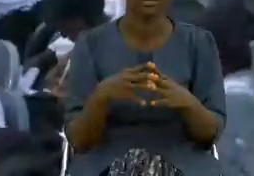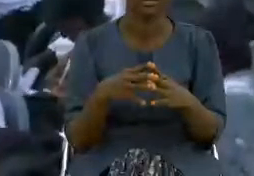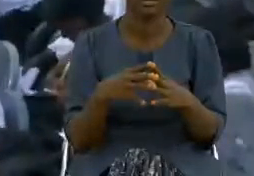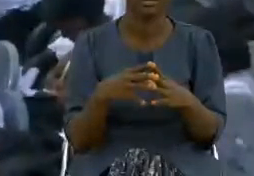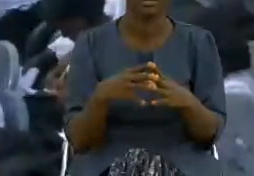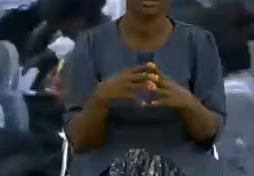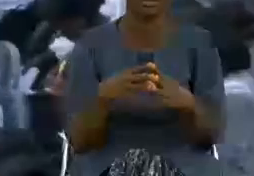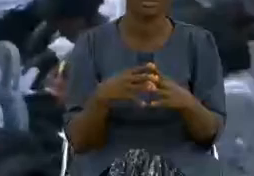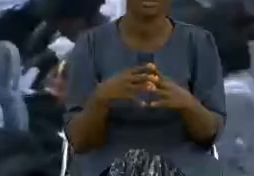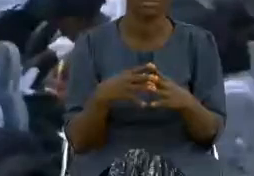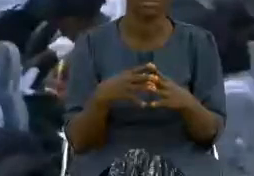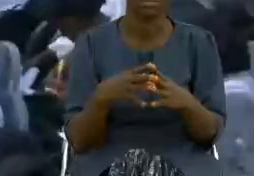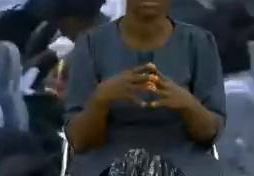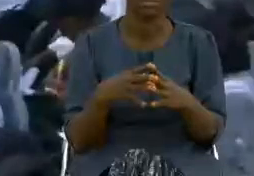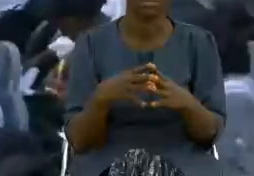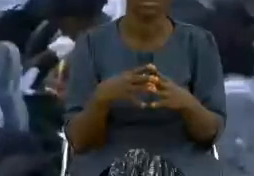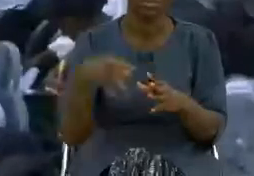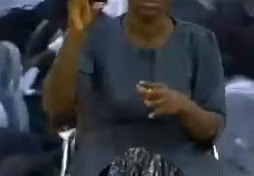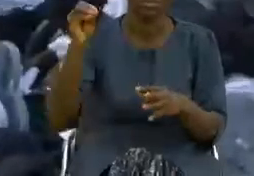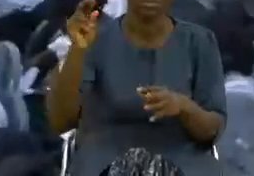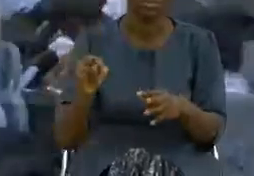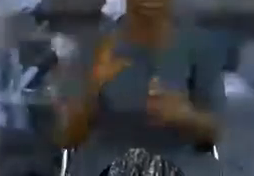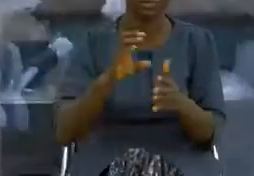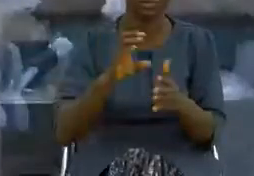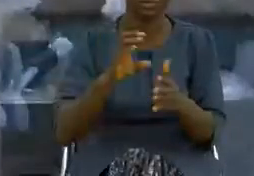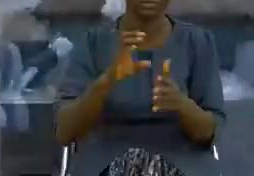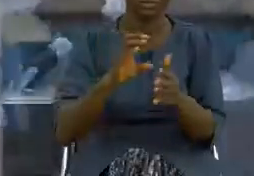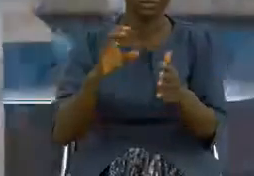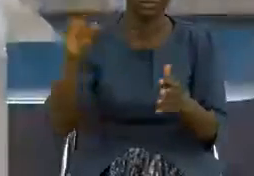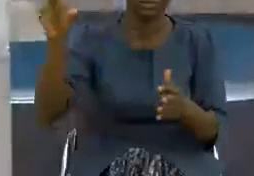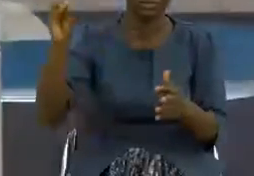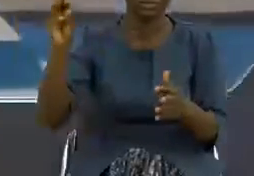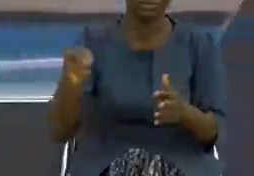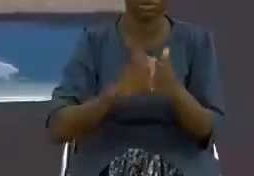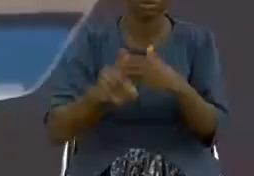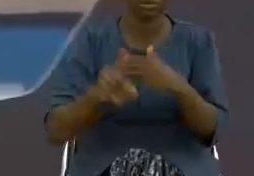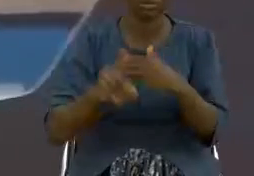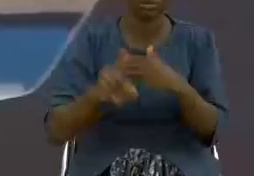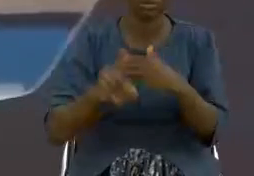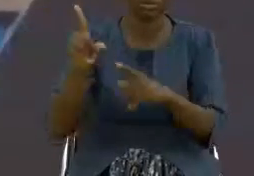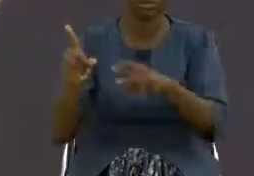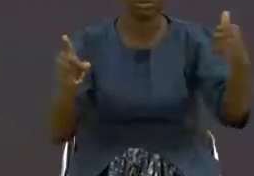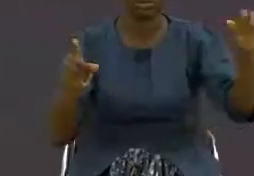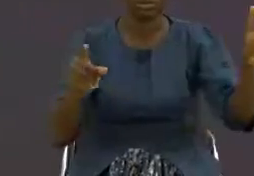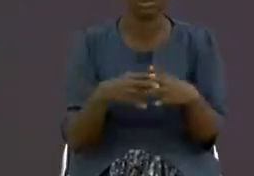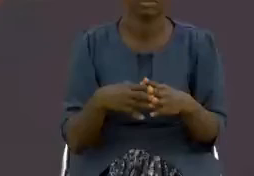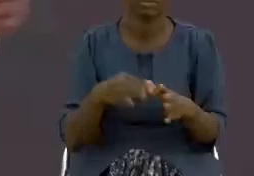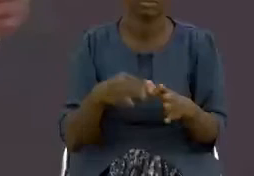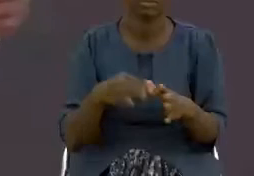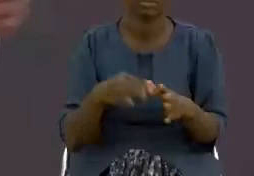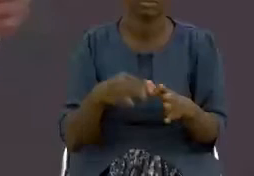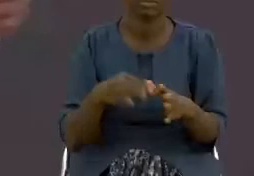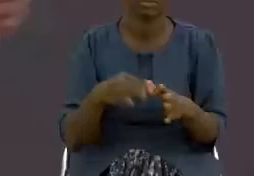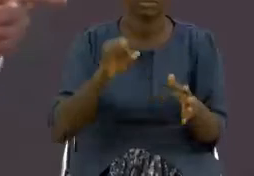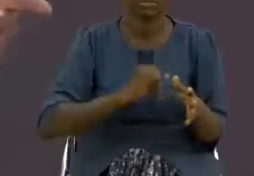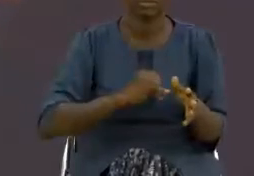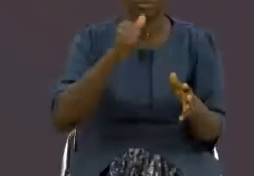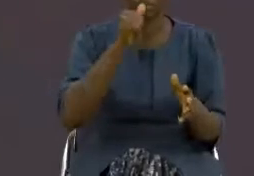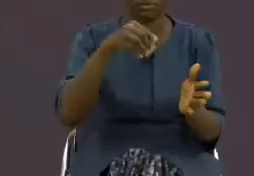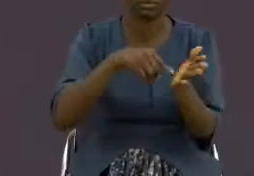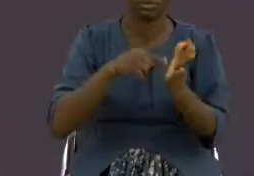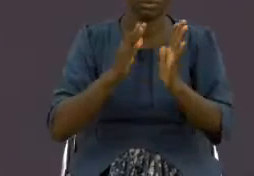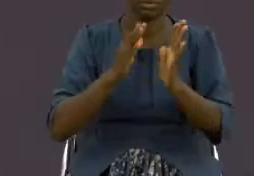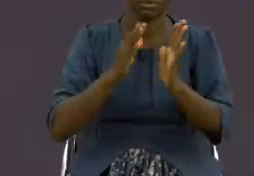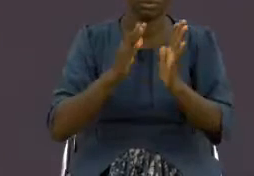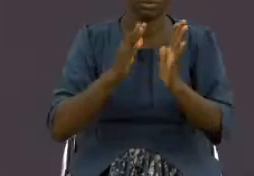1, verse 14. I am debtor both to the Greeks and to the